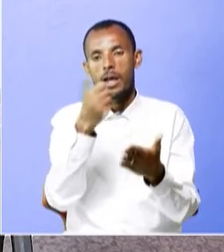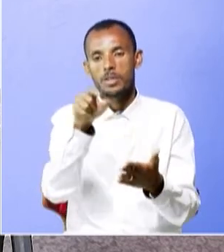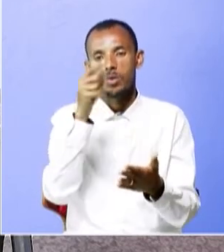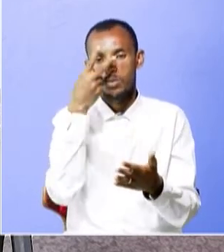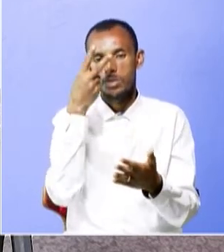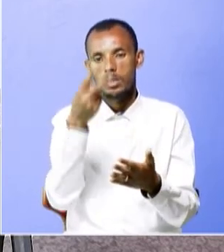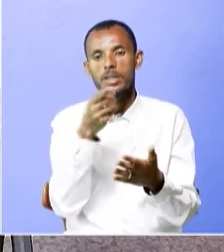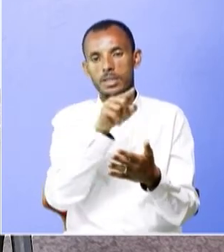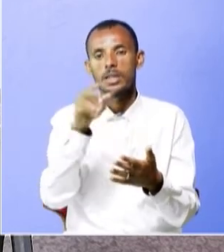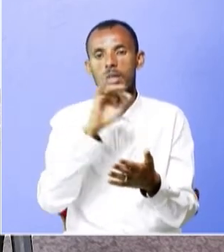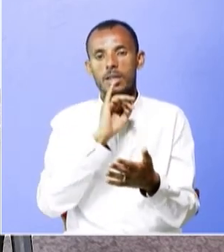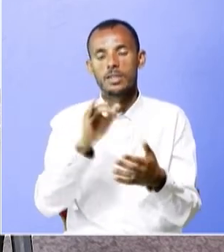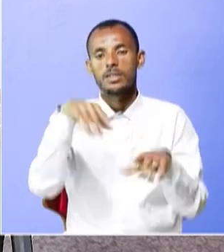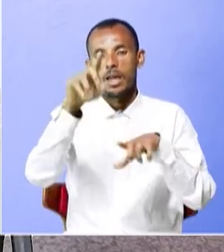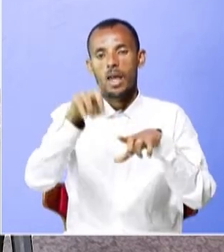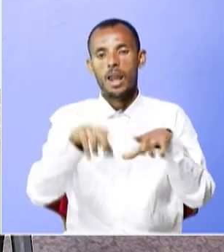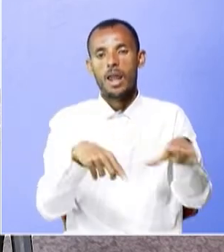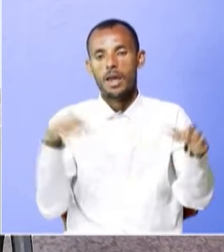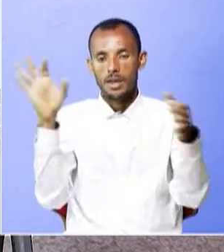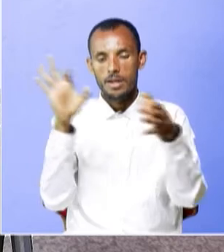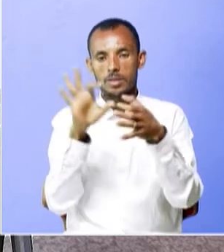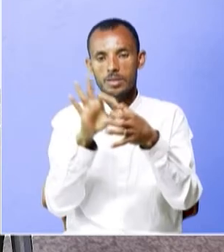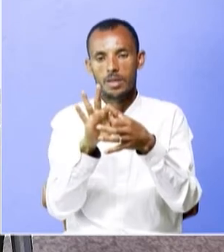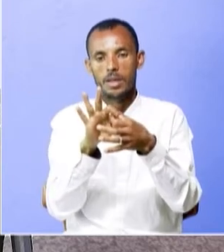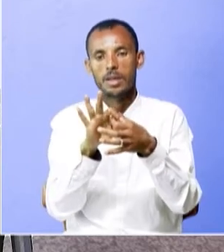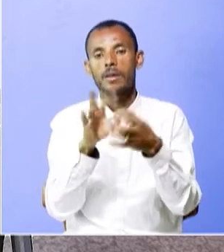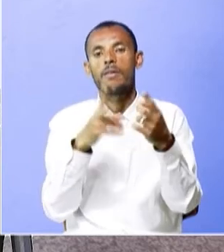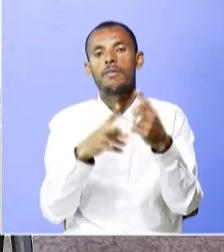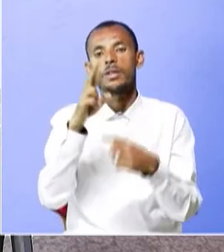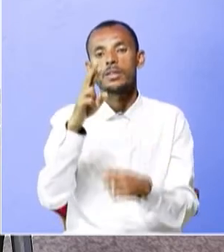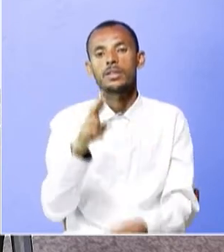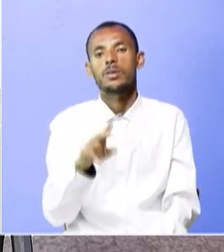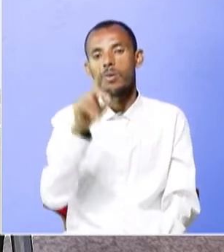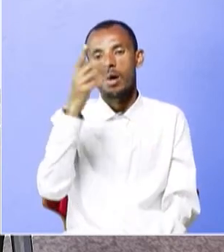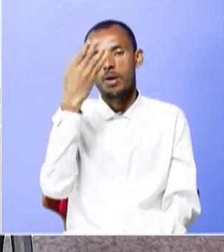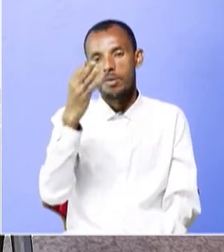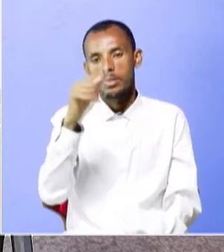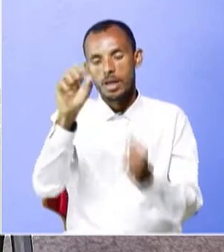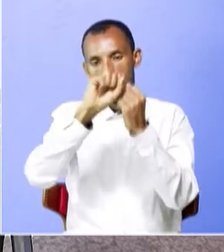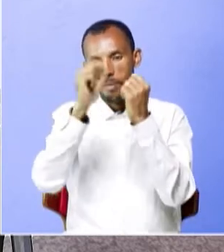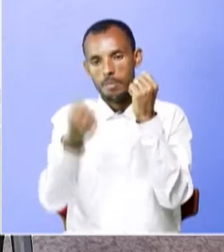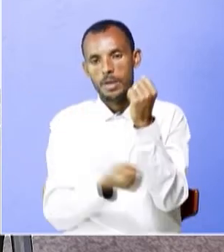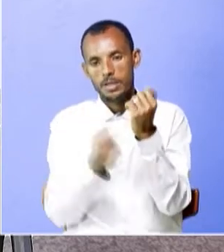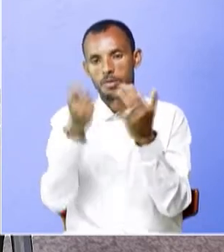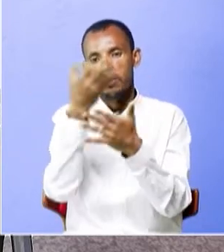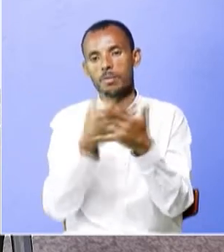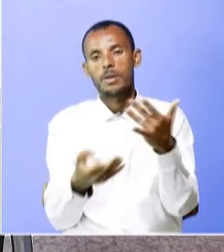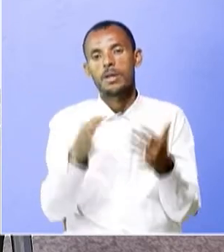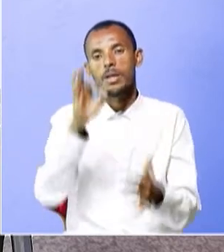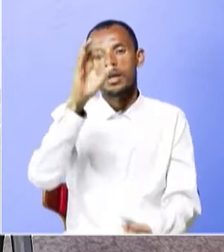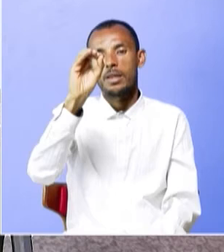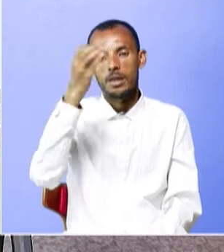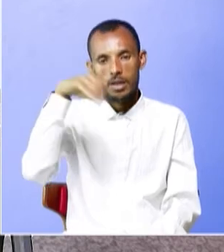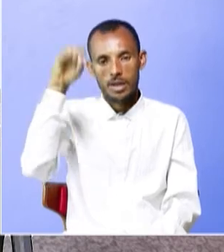there is a line joining the vertex to one of the base edge, forming 90